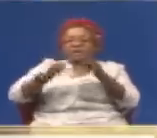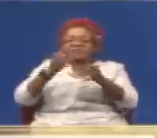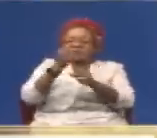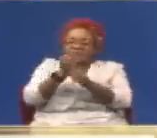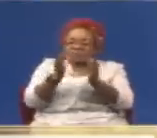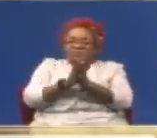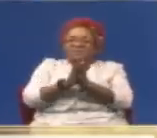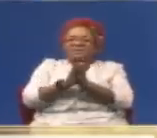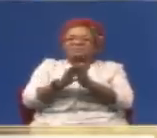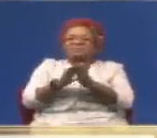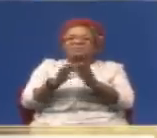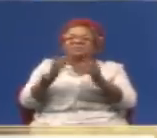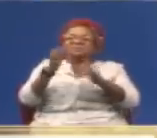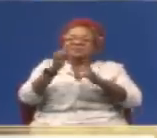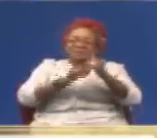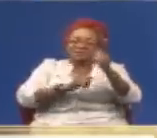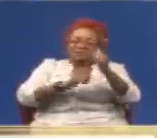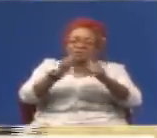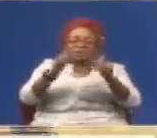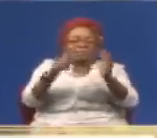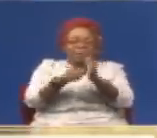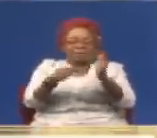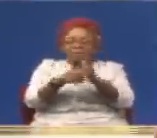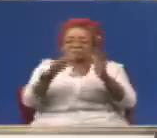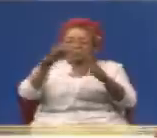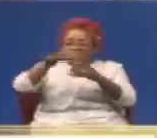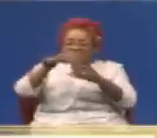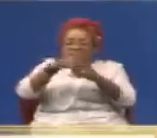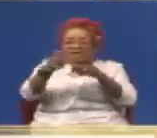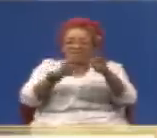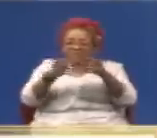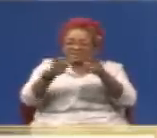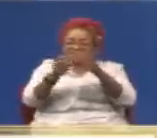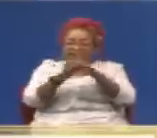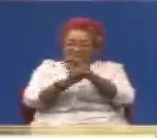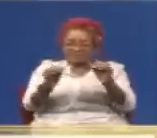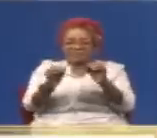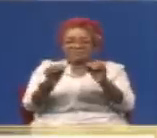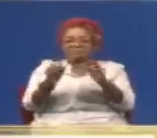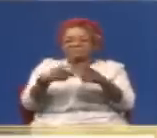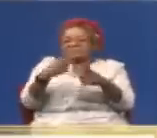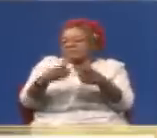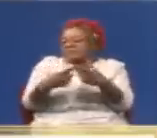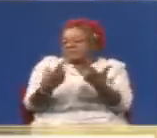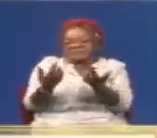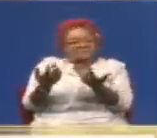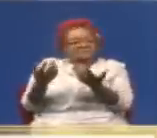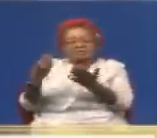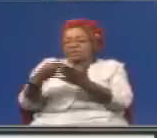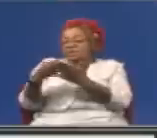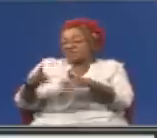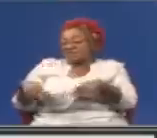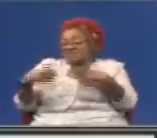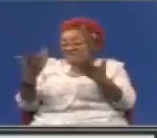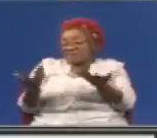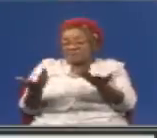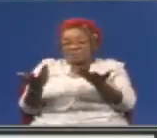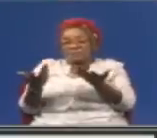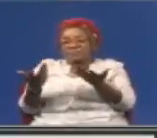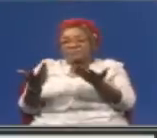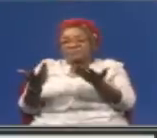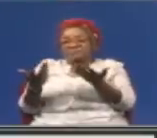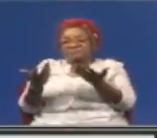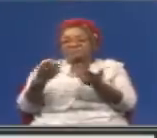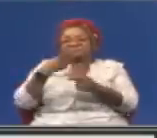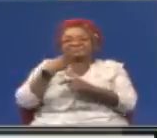the structural deficiencies within the governance structure, you don't deal with the cost of living. Maintaining that